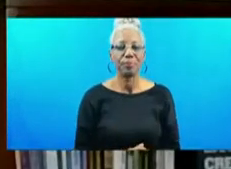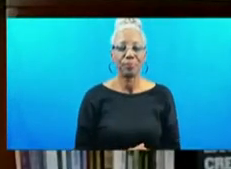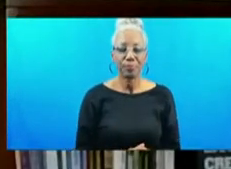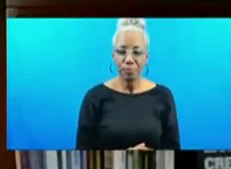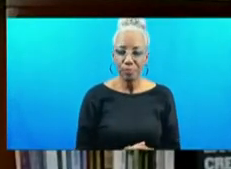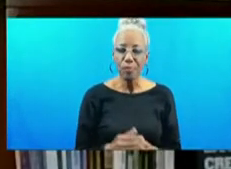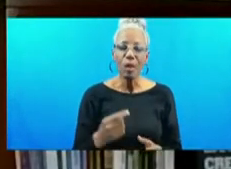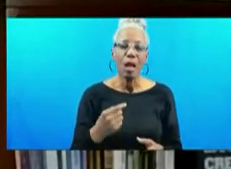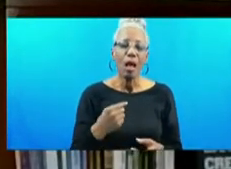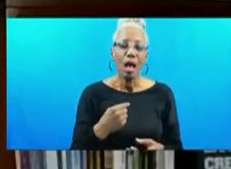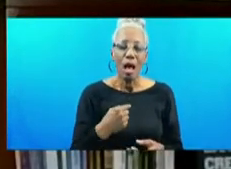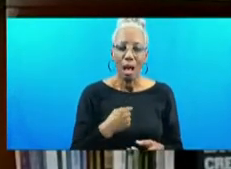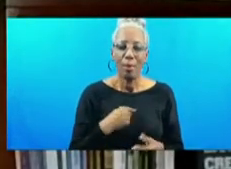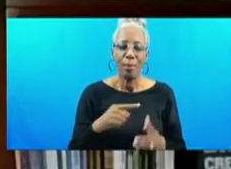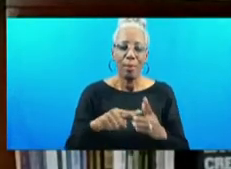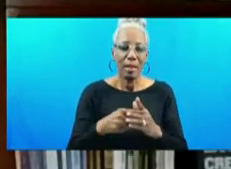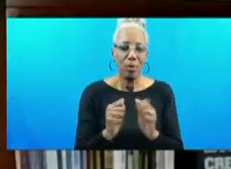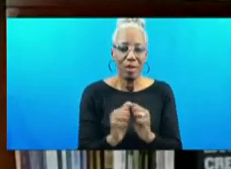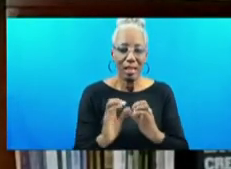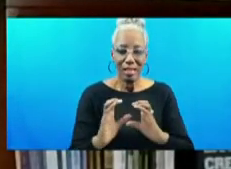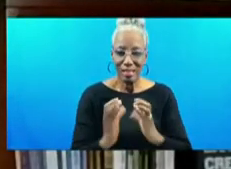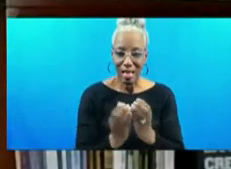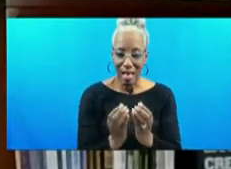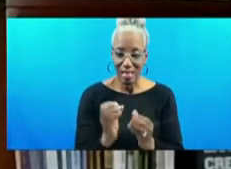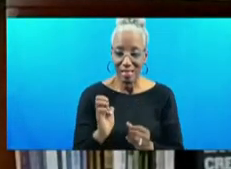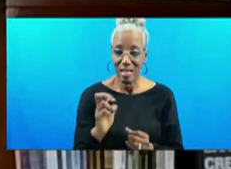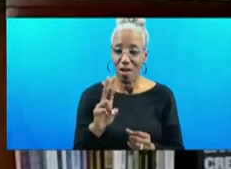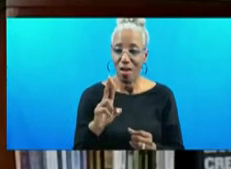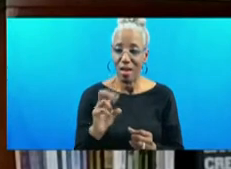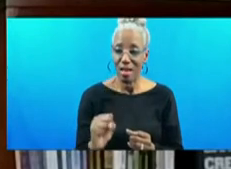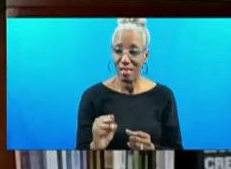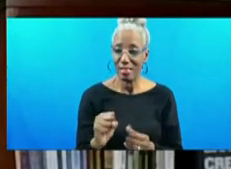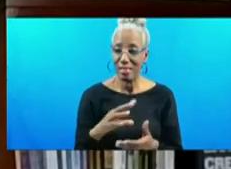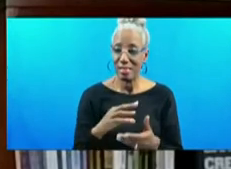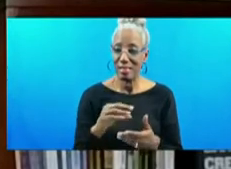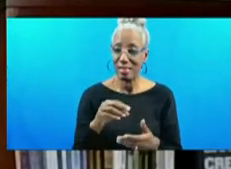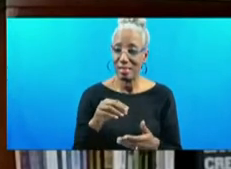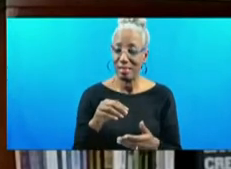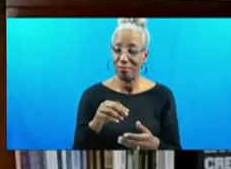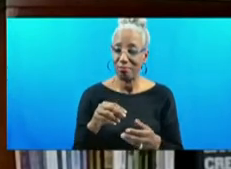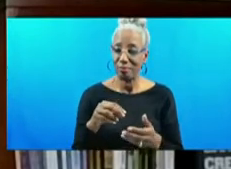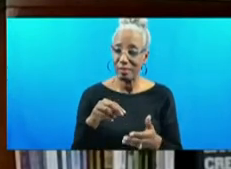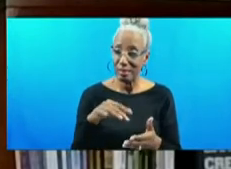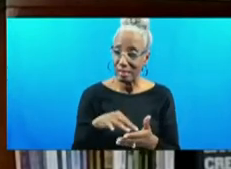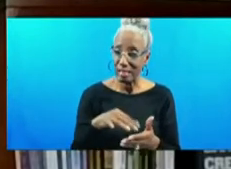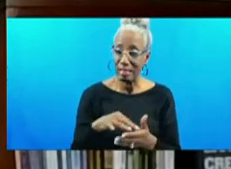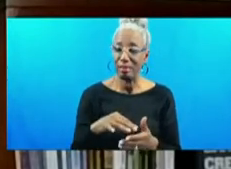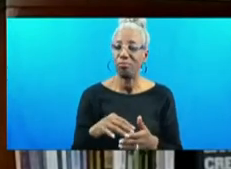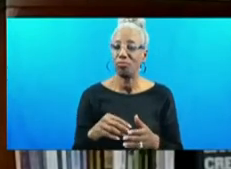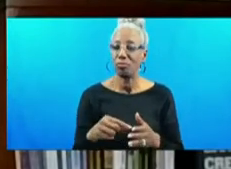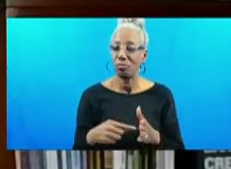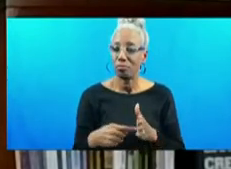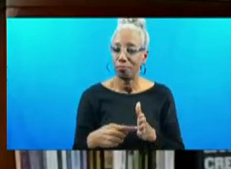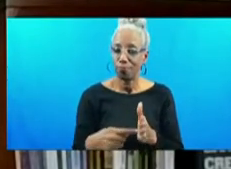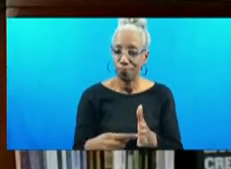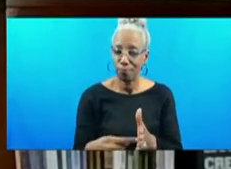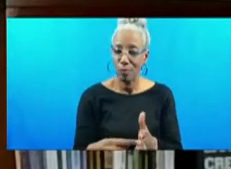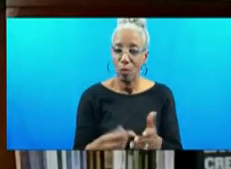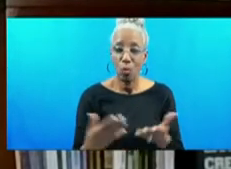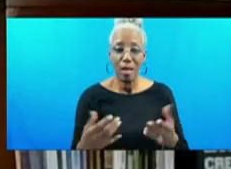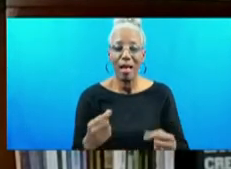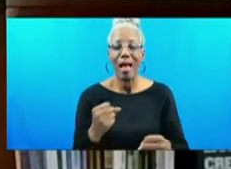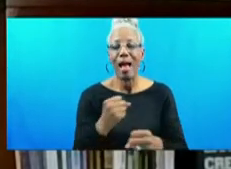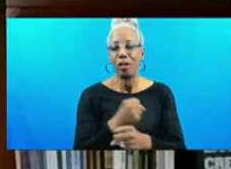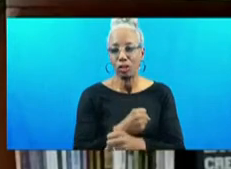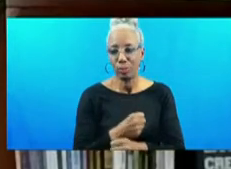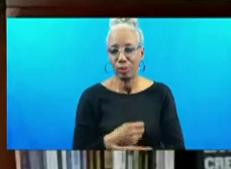specifically, and that's algebra. You know, when the state of Maryland follows the Maryland College and Career Readiness